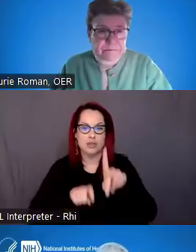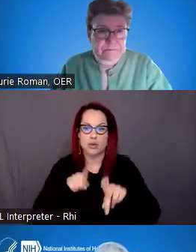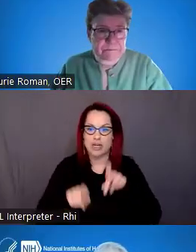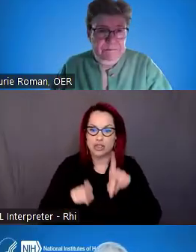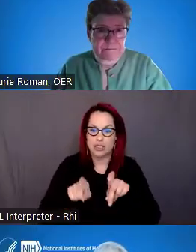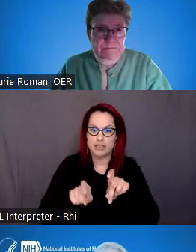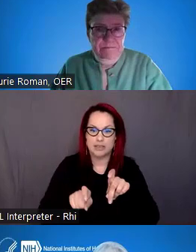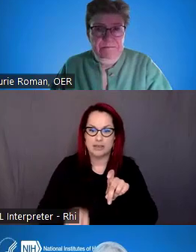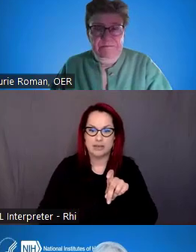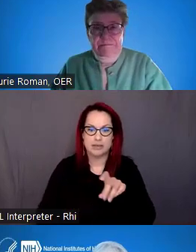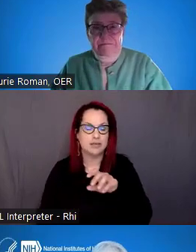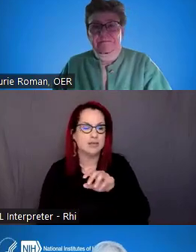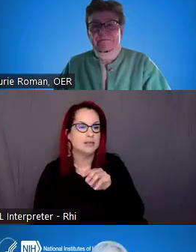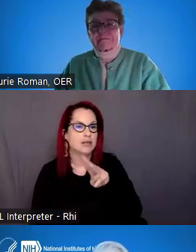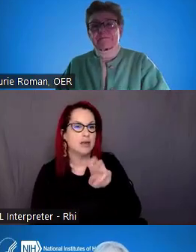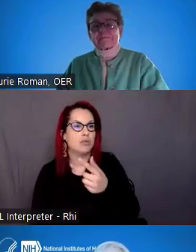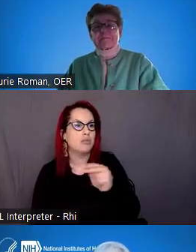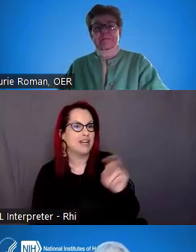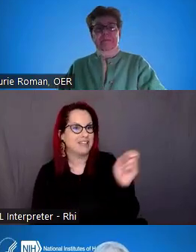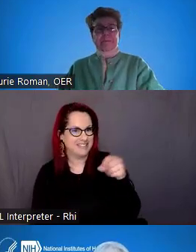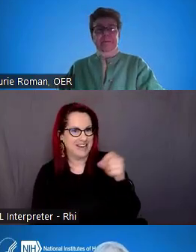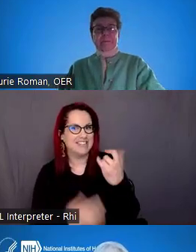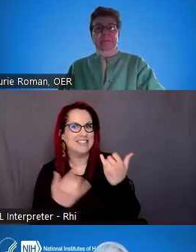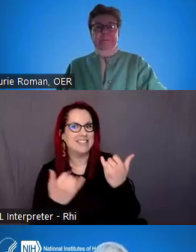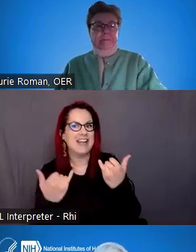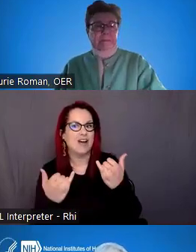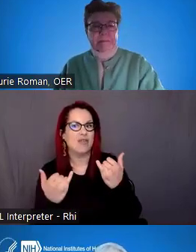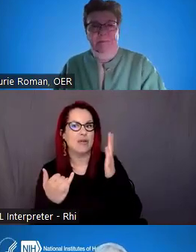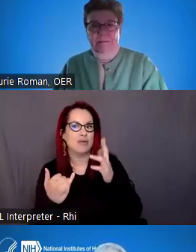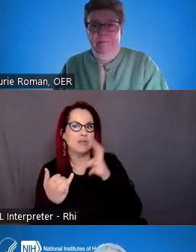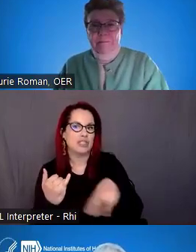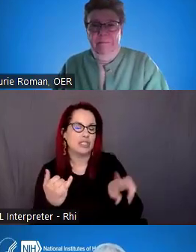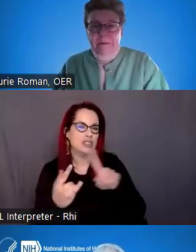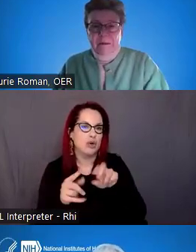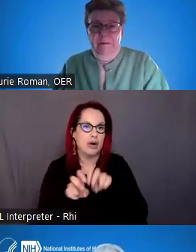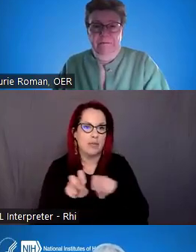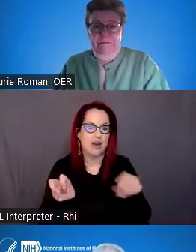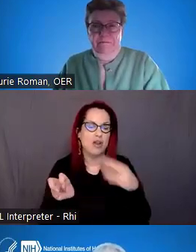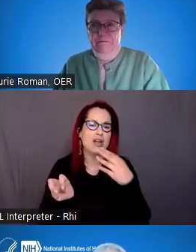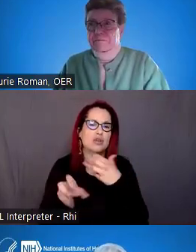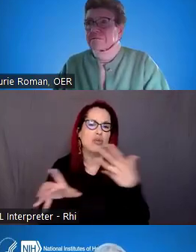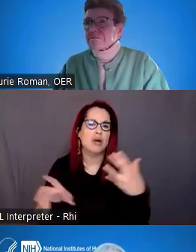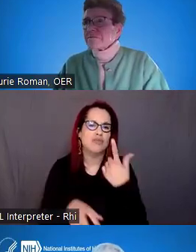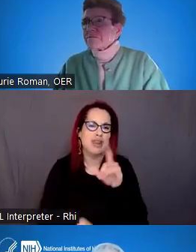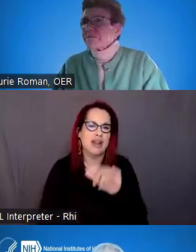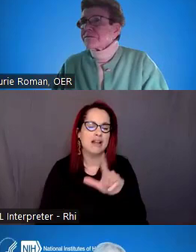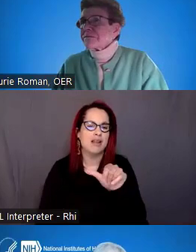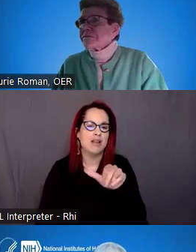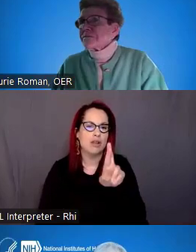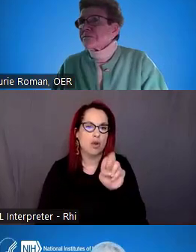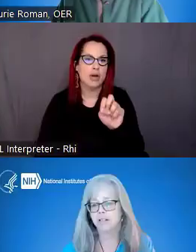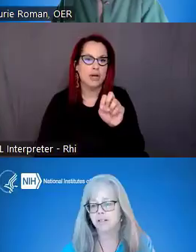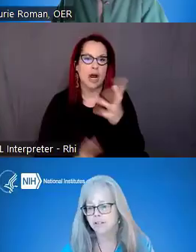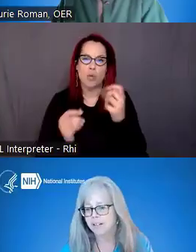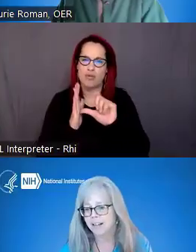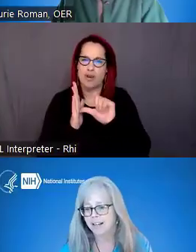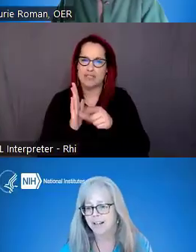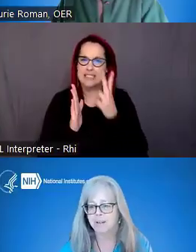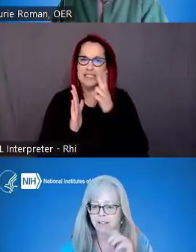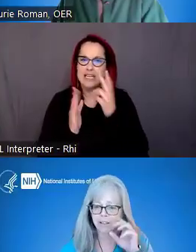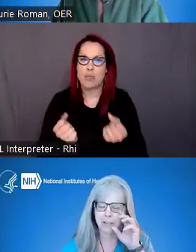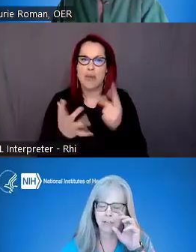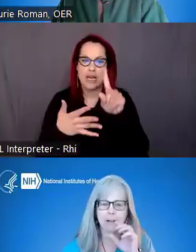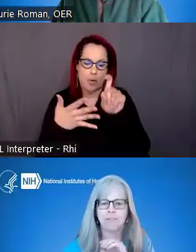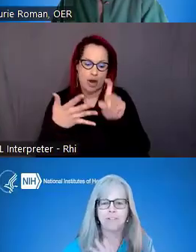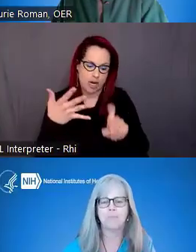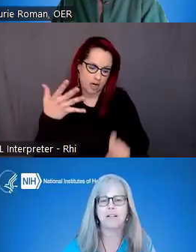Indeed, we're going to be moving to a panel. Thank you so much for that, Lori. And I do want to emphasize, I see we've got lots of questions going on.